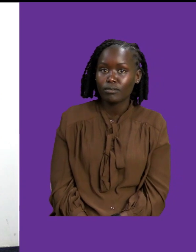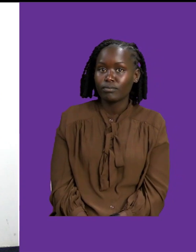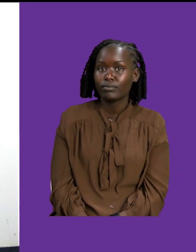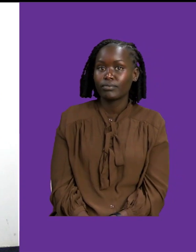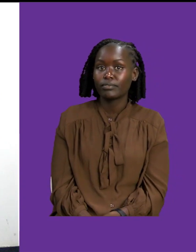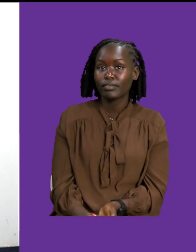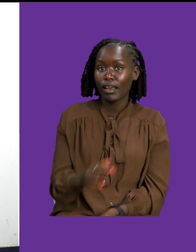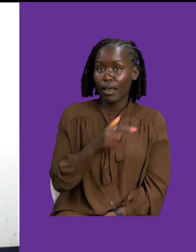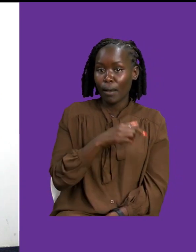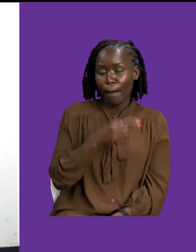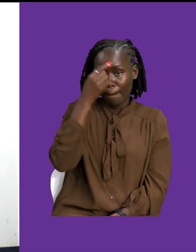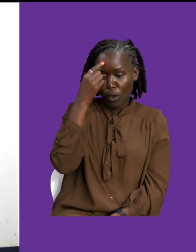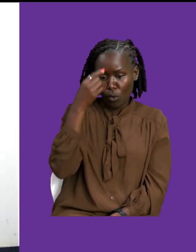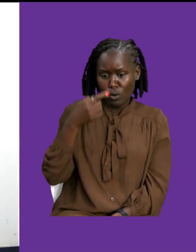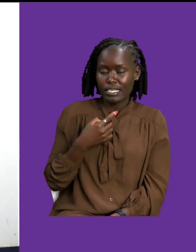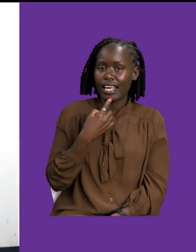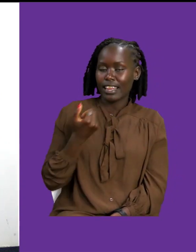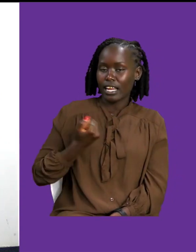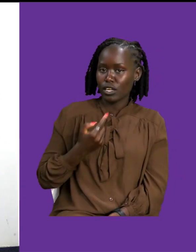And because the ladies told me they believed me,